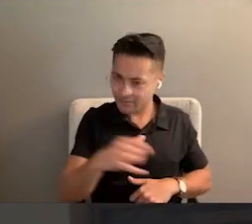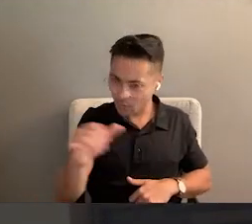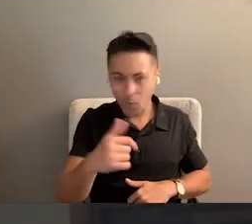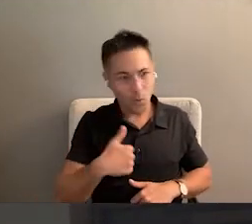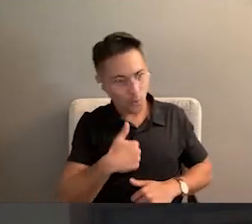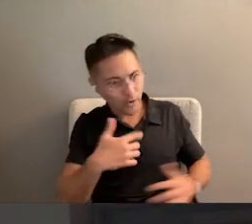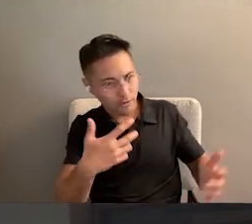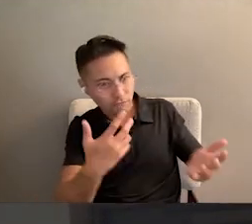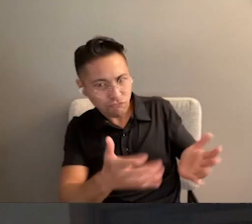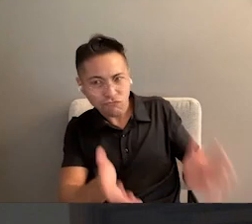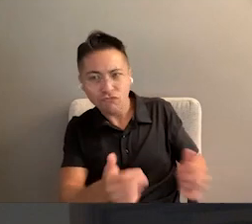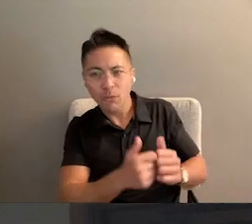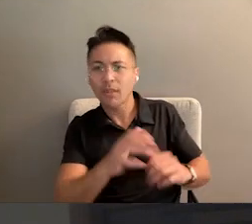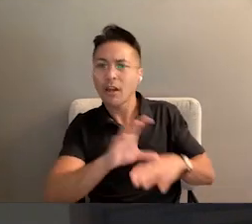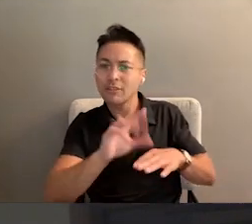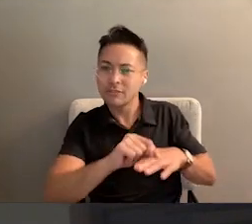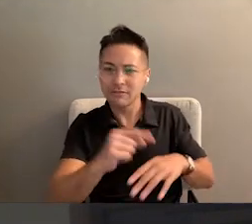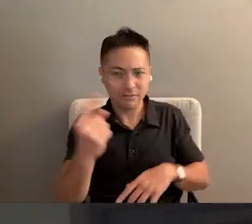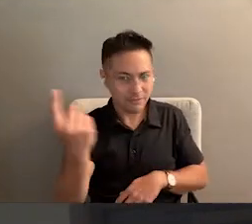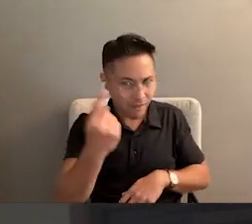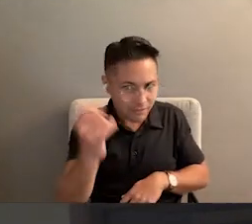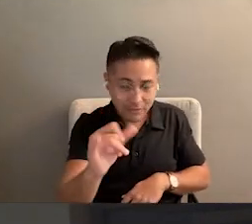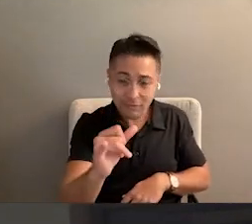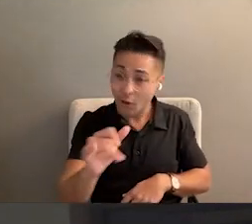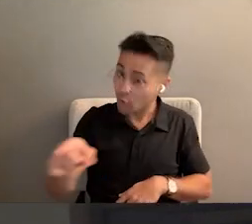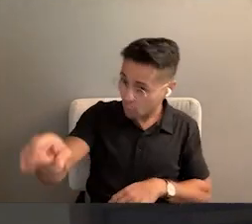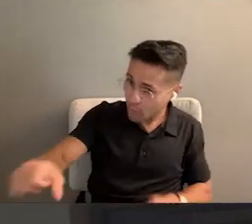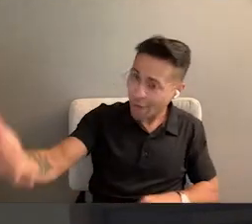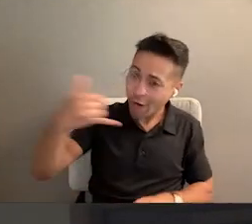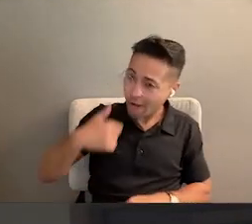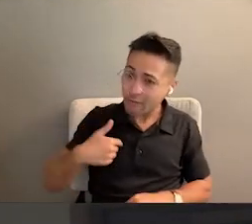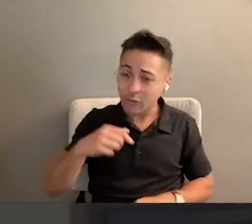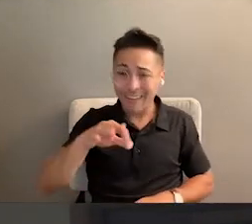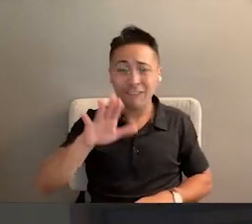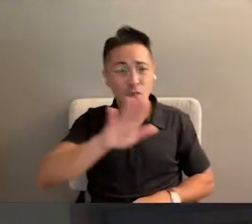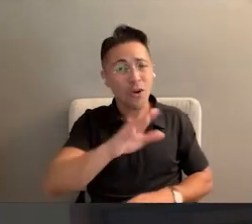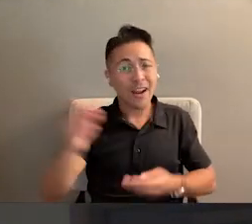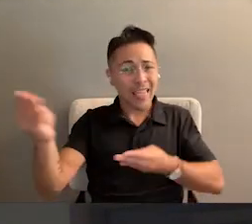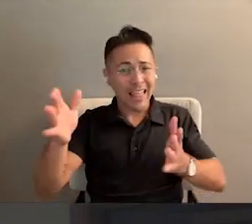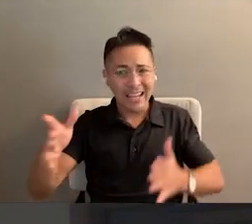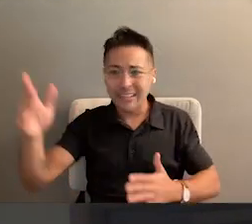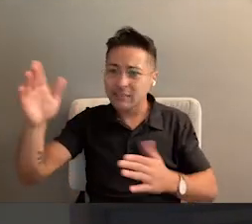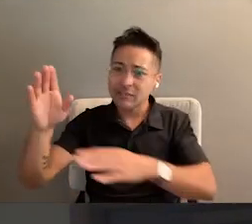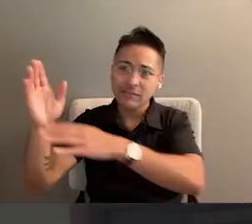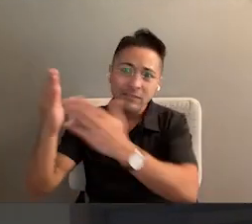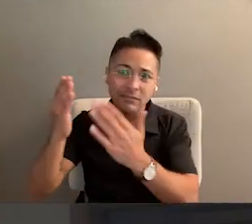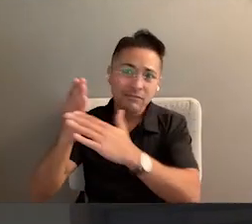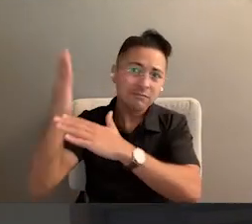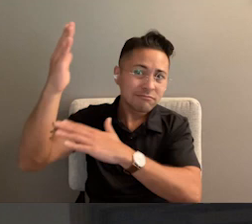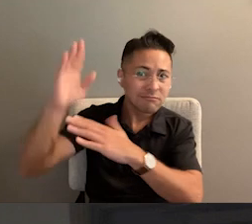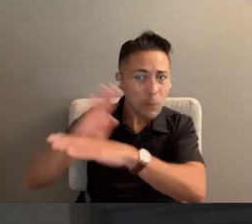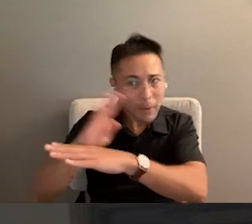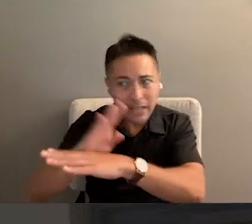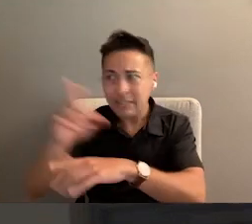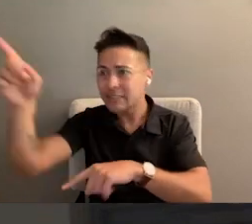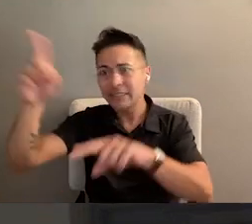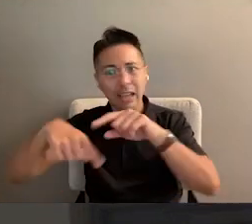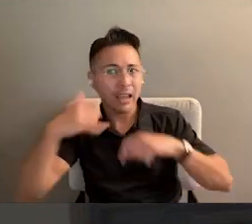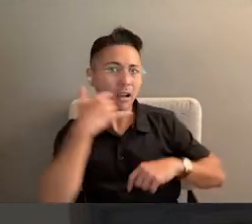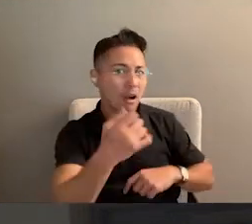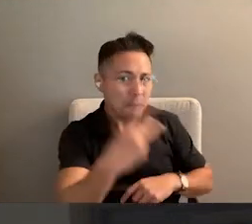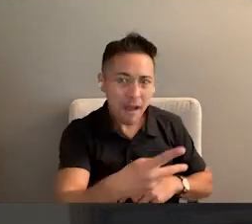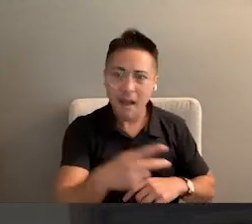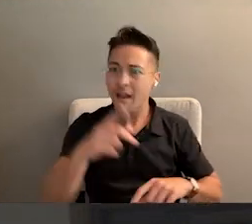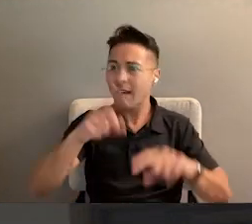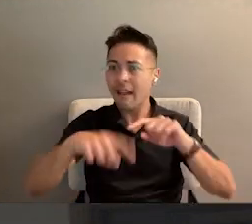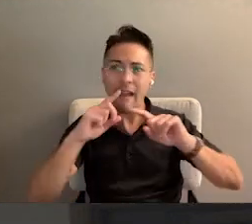not shy about contacting us. We talk to consultants all day long too. They call us, and you guys can call us. So if your liaison